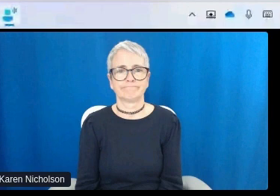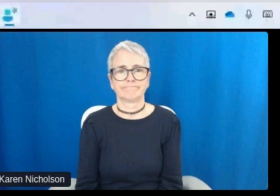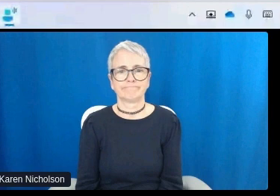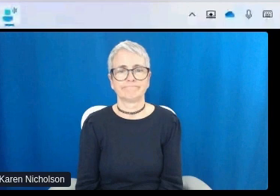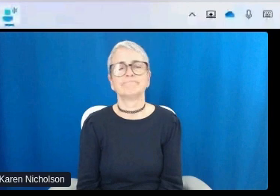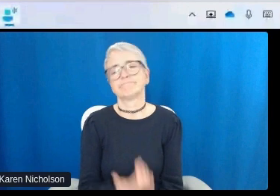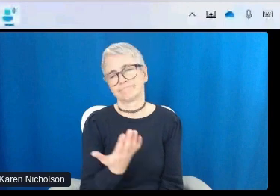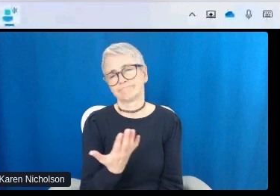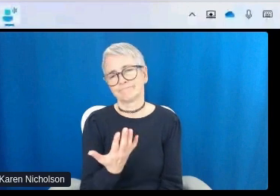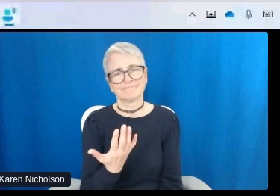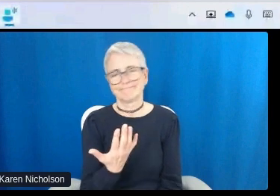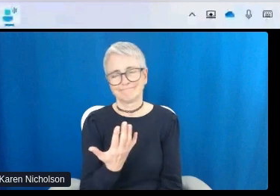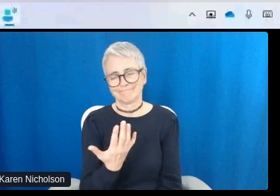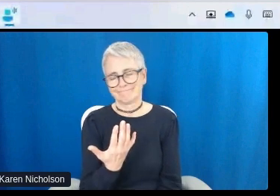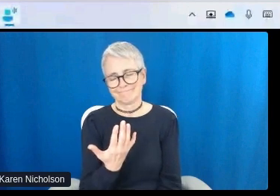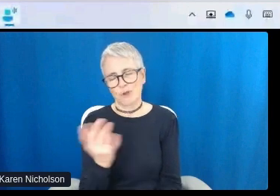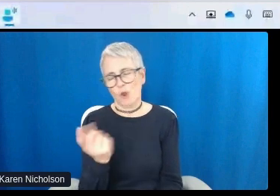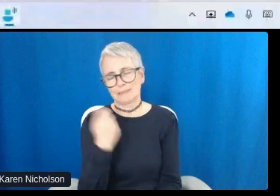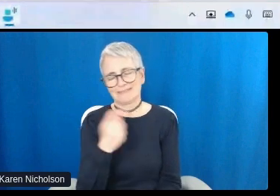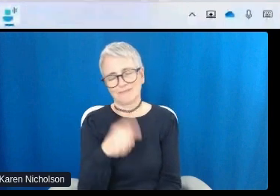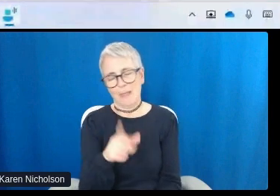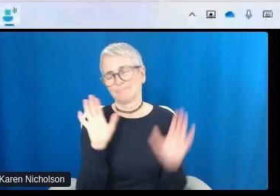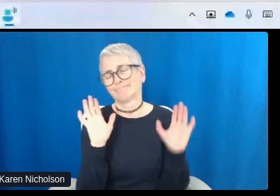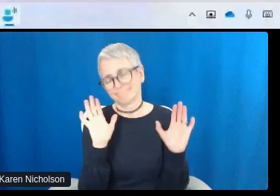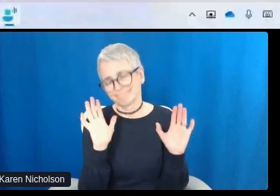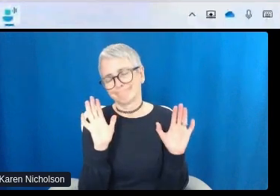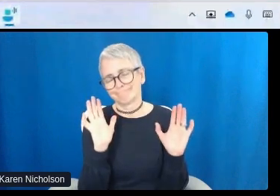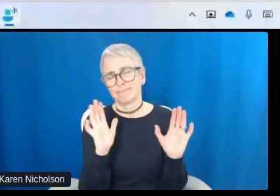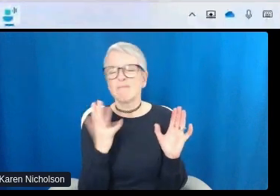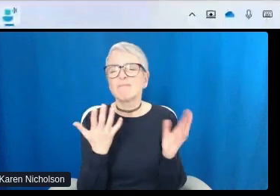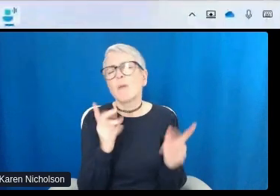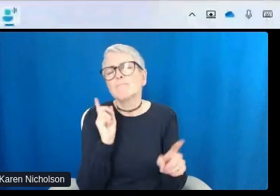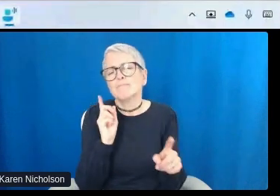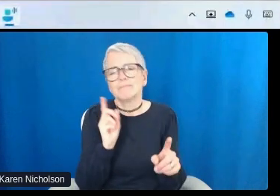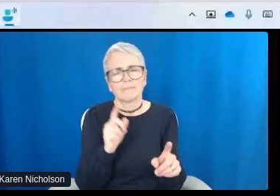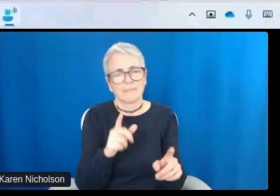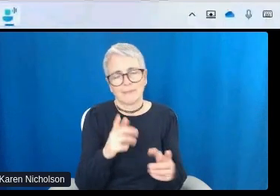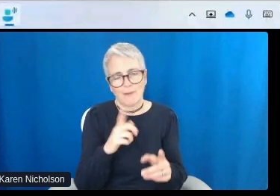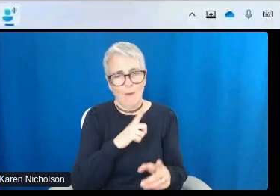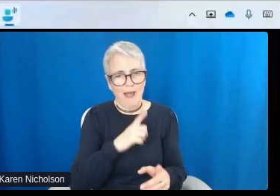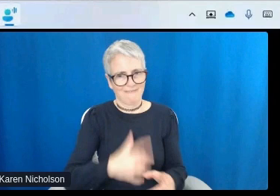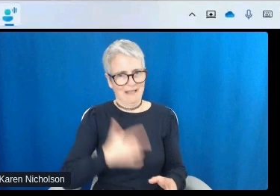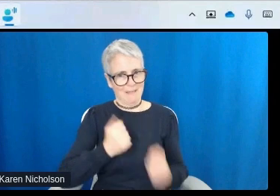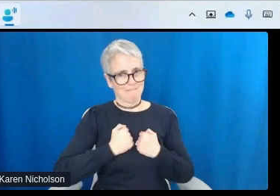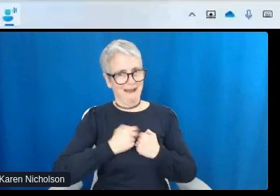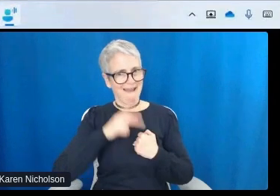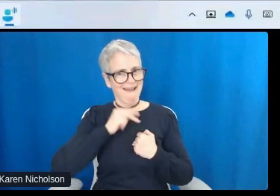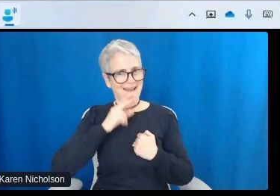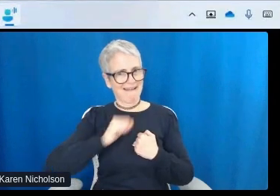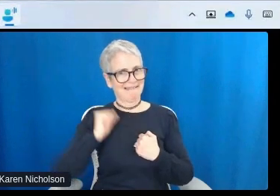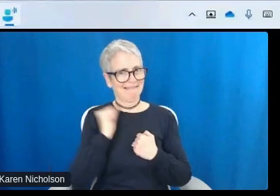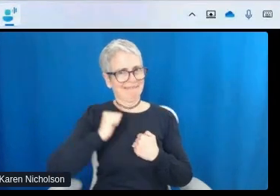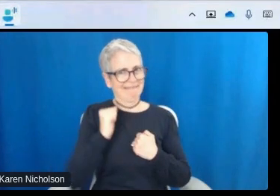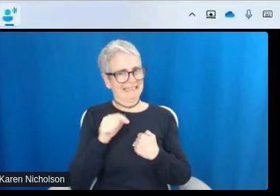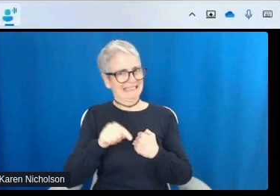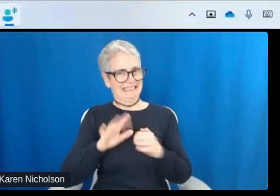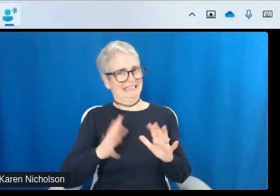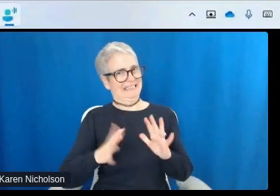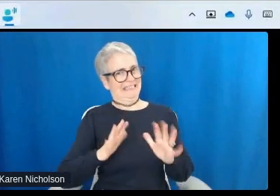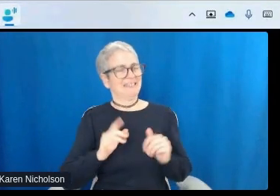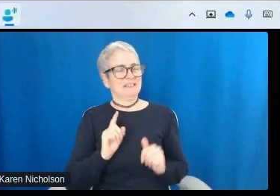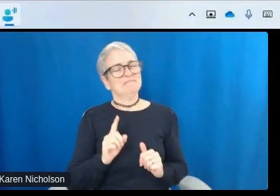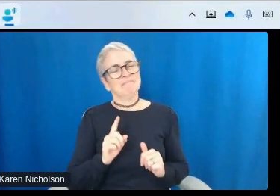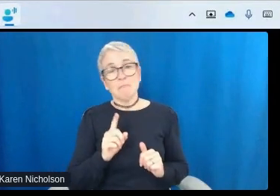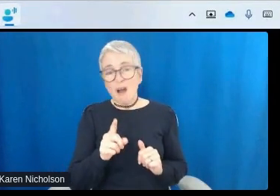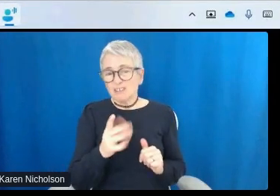Okay, so that didn't work too well at the end there, but mostly that's it keeping up with my voice as I try and explain the different features that are going to show there. But you saw